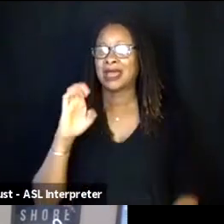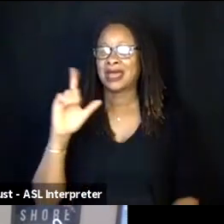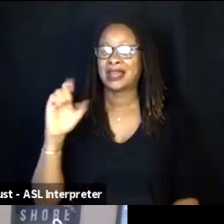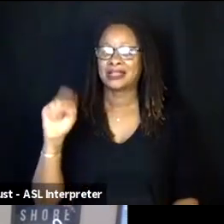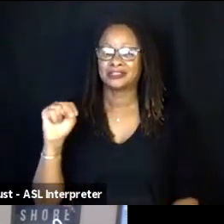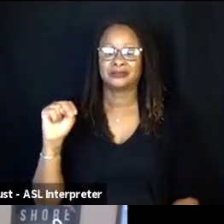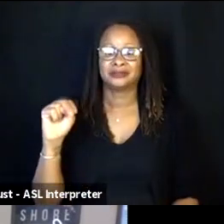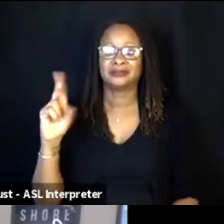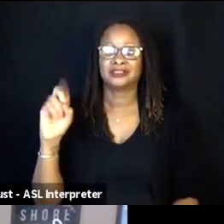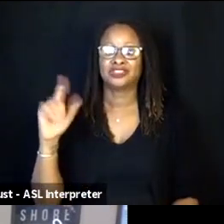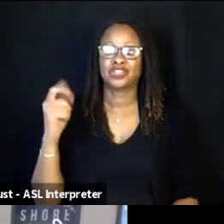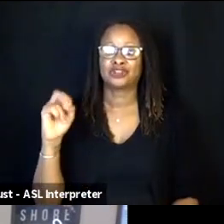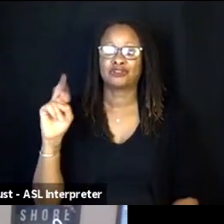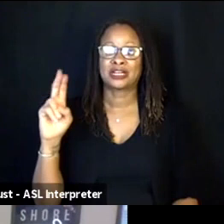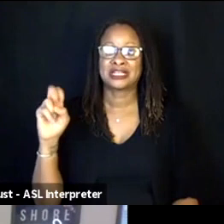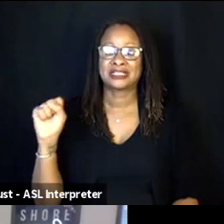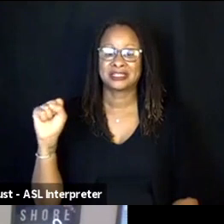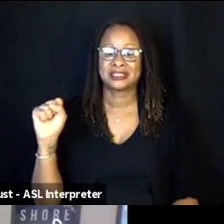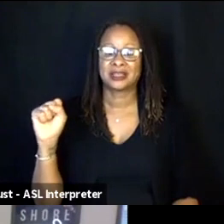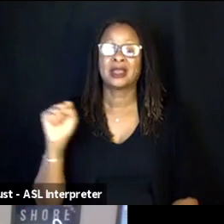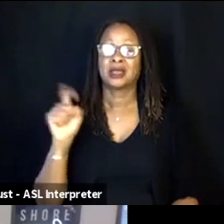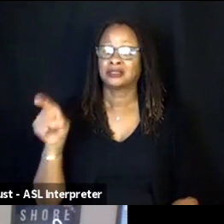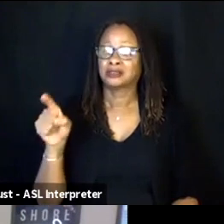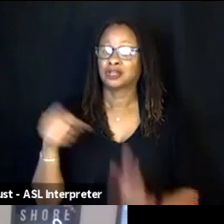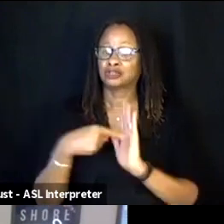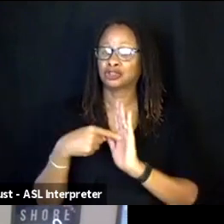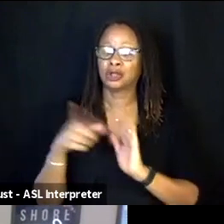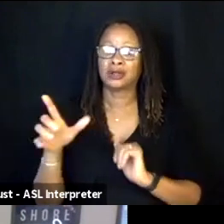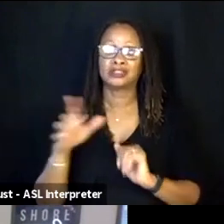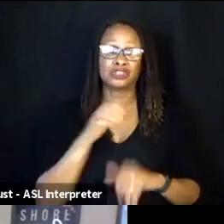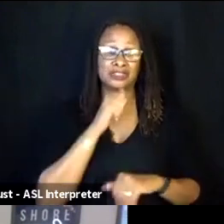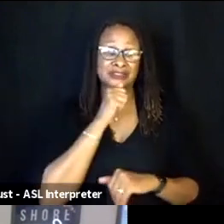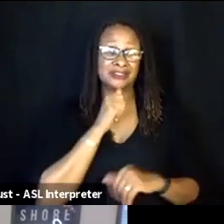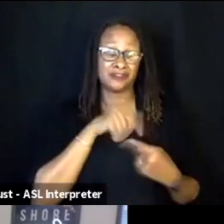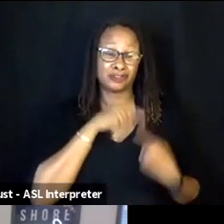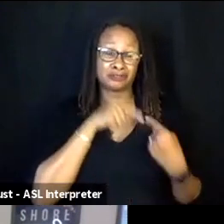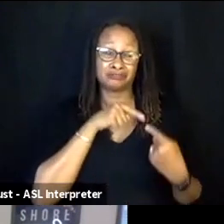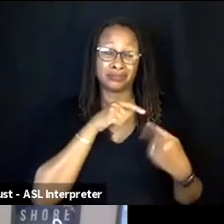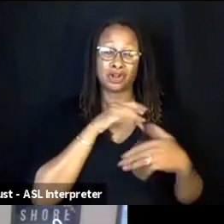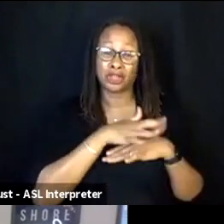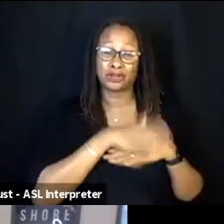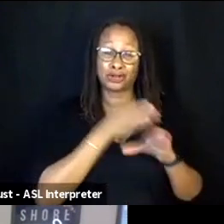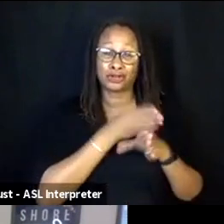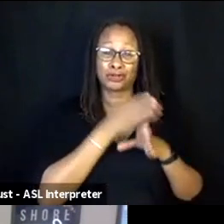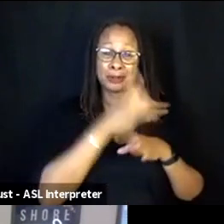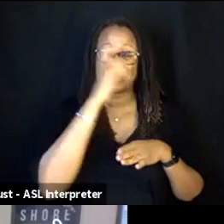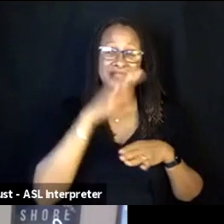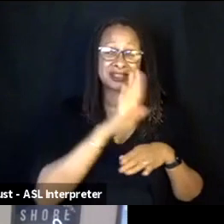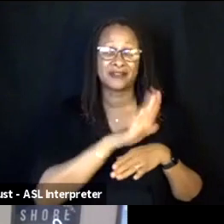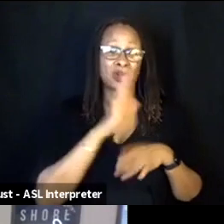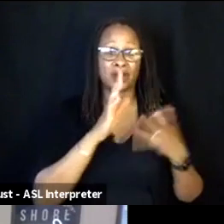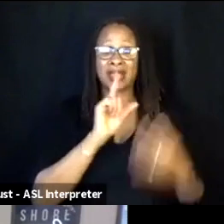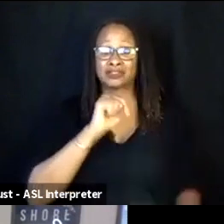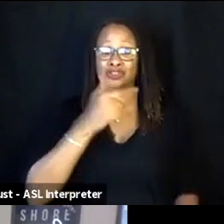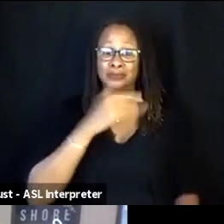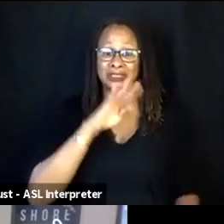and here's a person who suffered early on in her career because of her sexual orientation. And having come through to the other